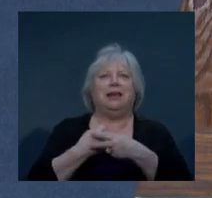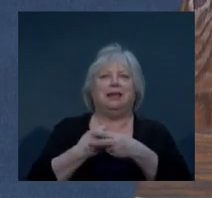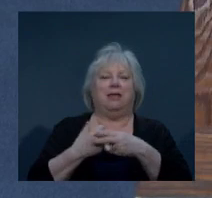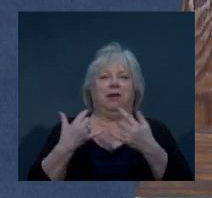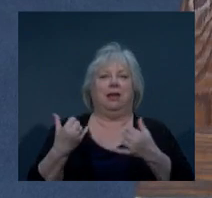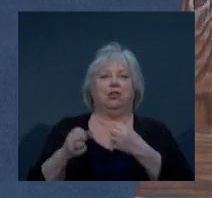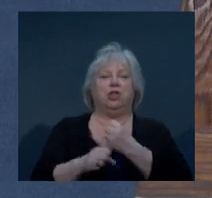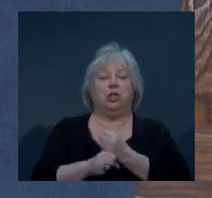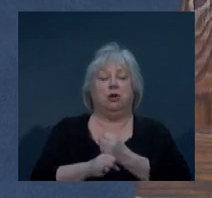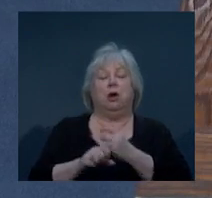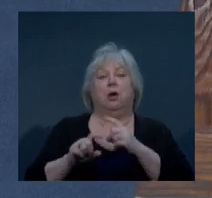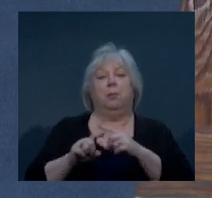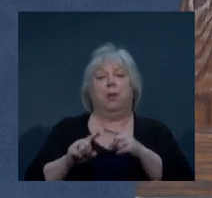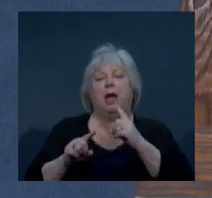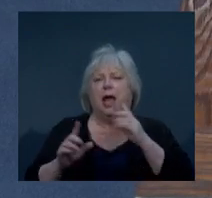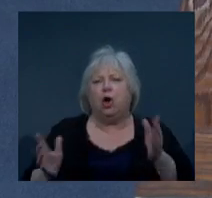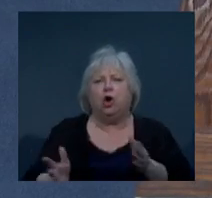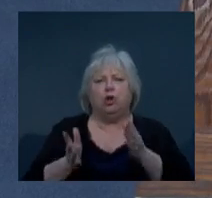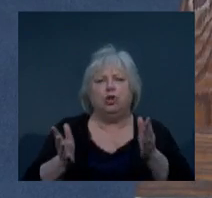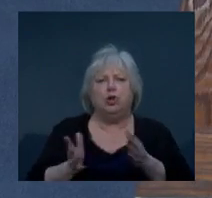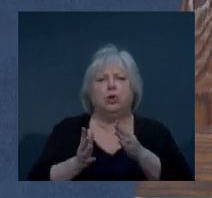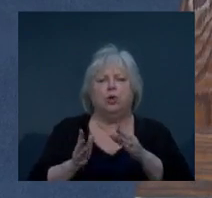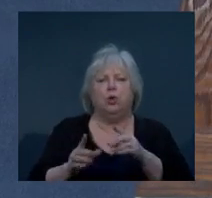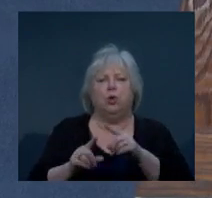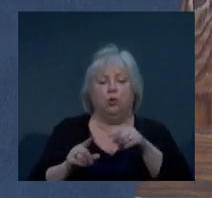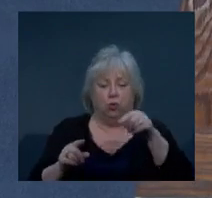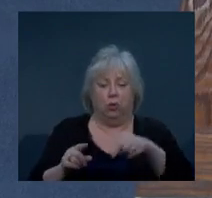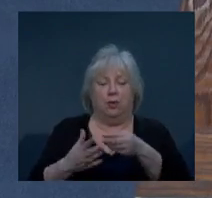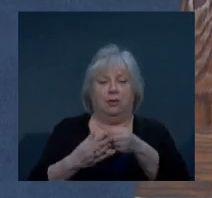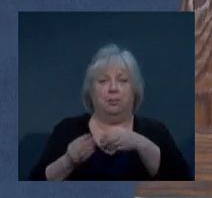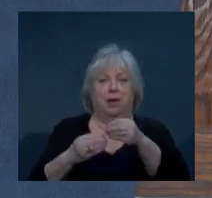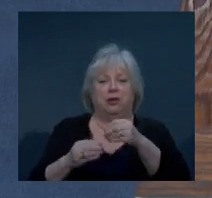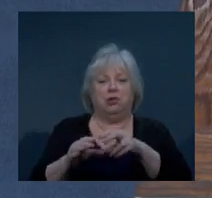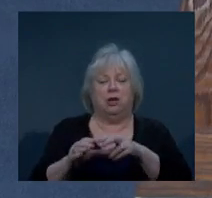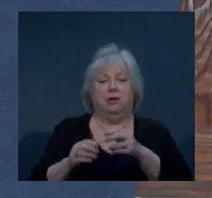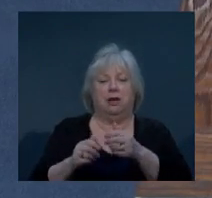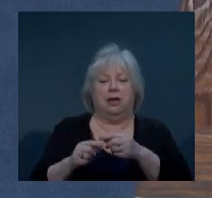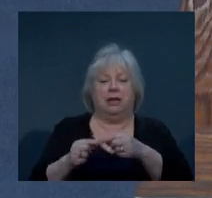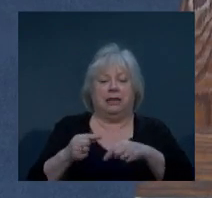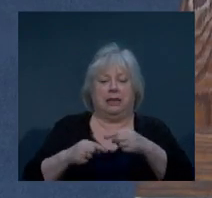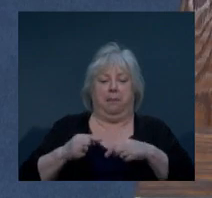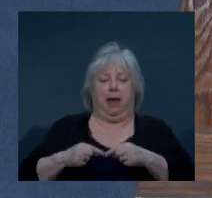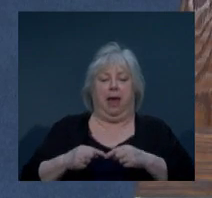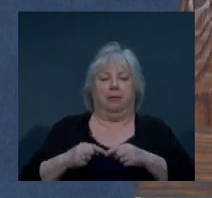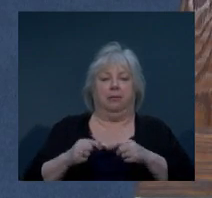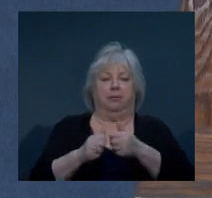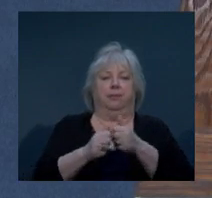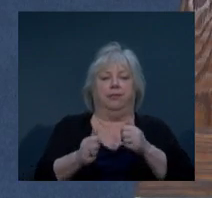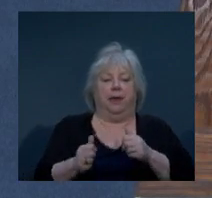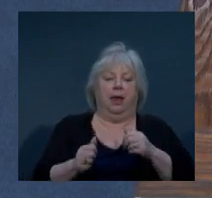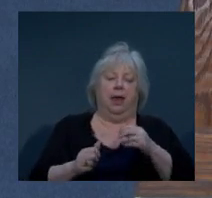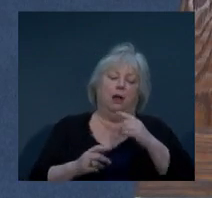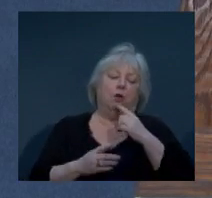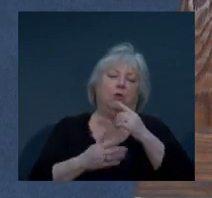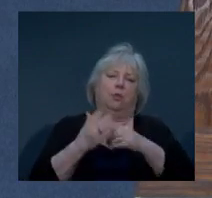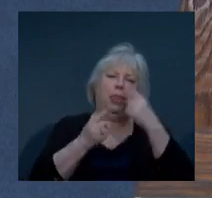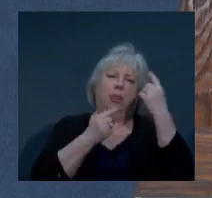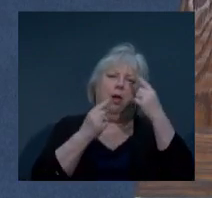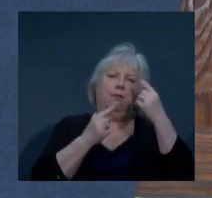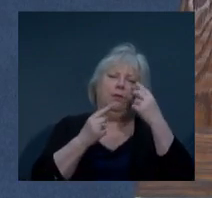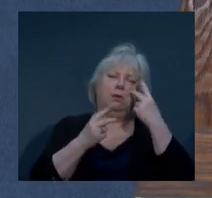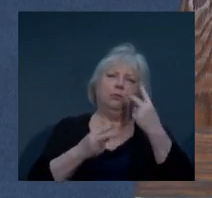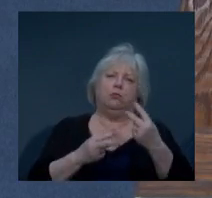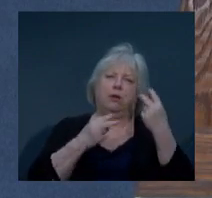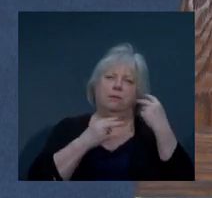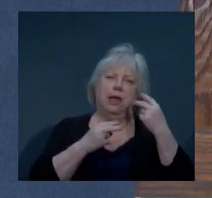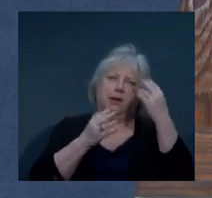you guys to pull back from this, do some thoughtful reflection on some of these items that